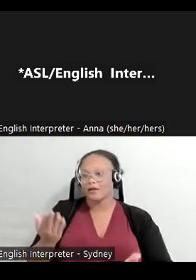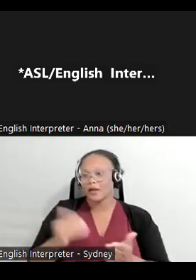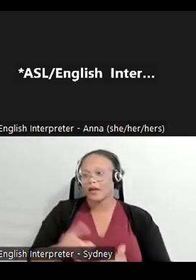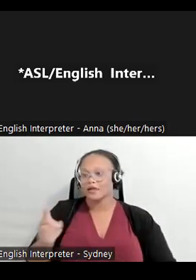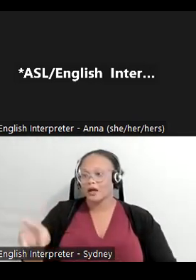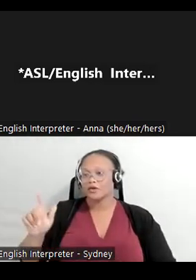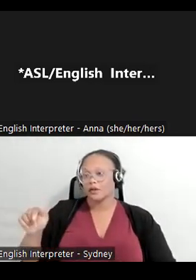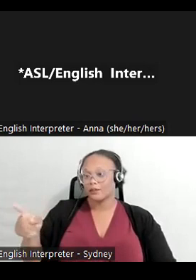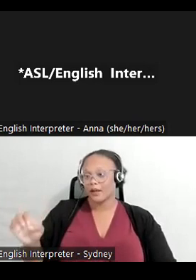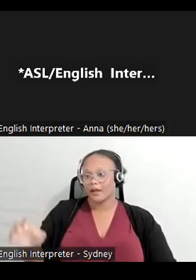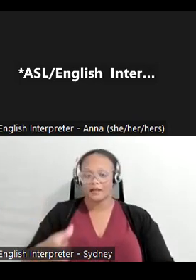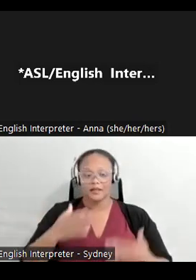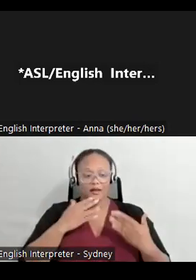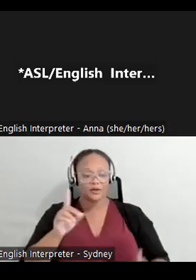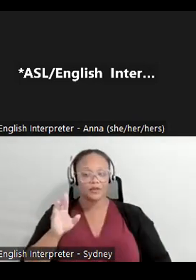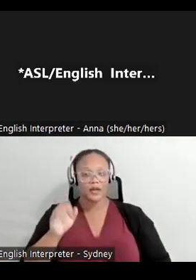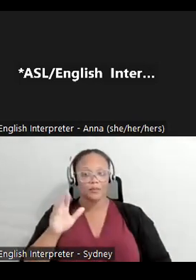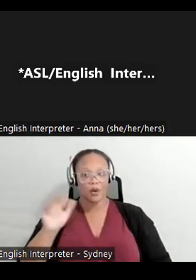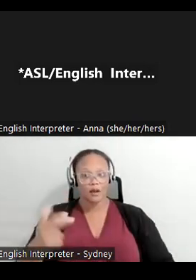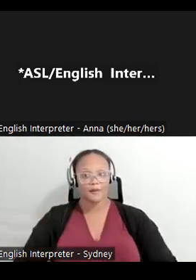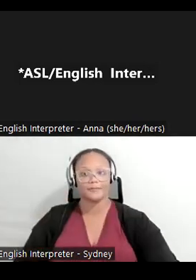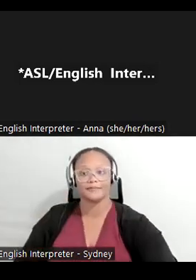Thank you, Deborah.